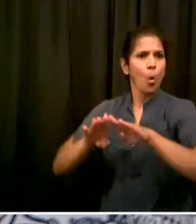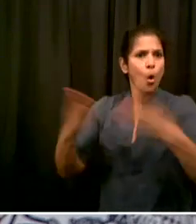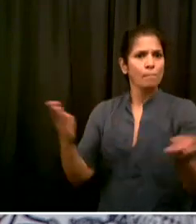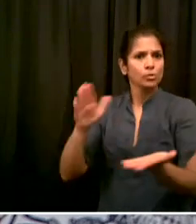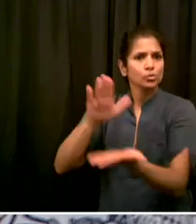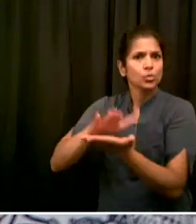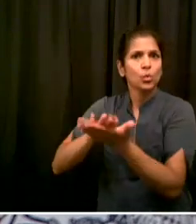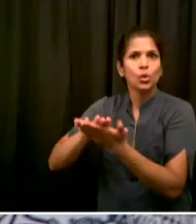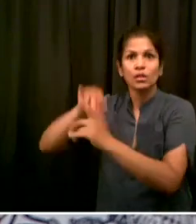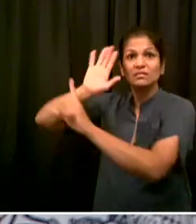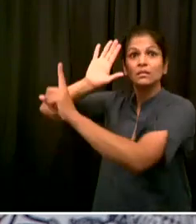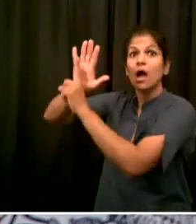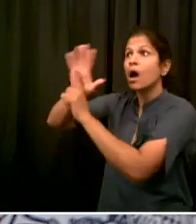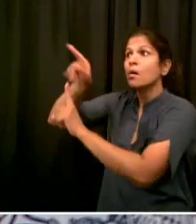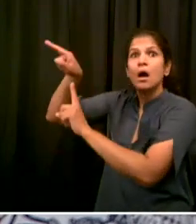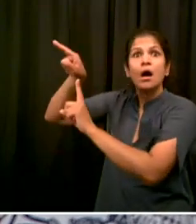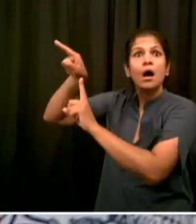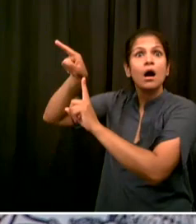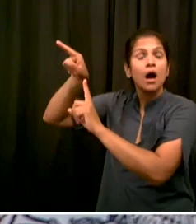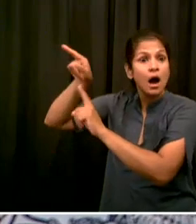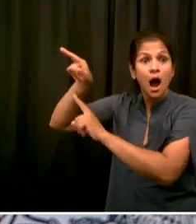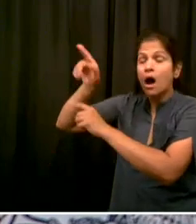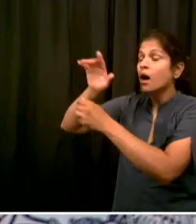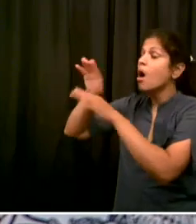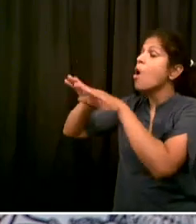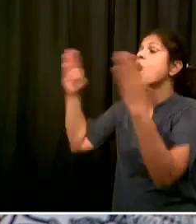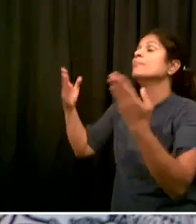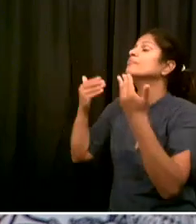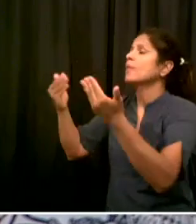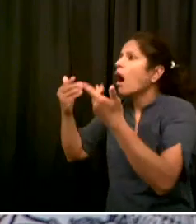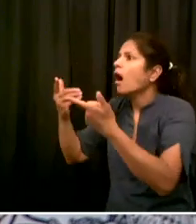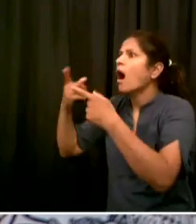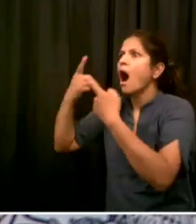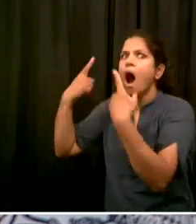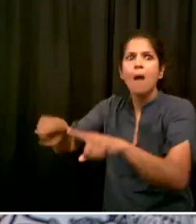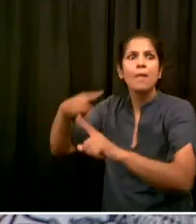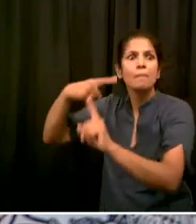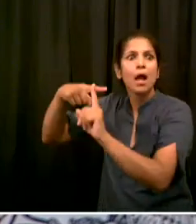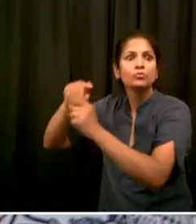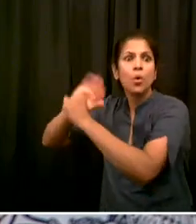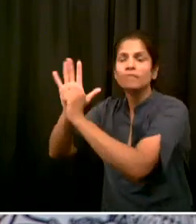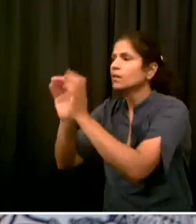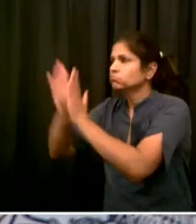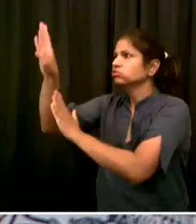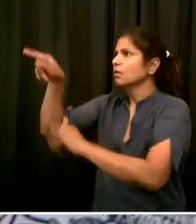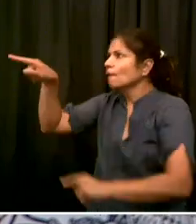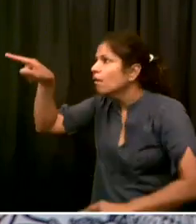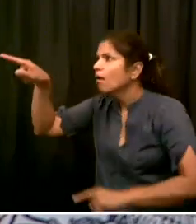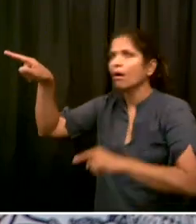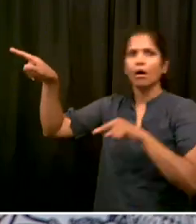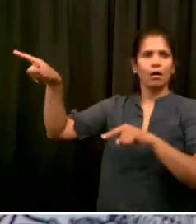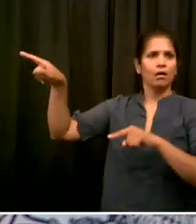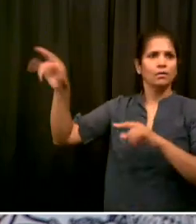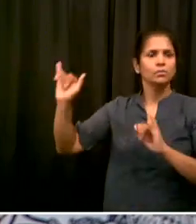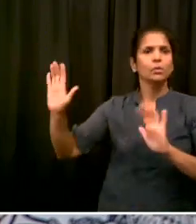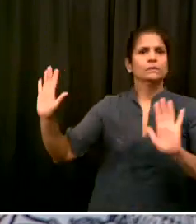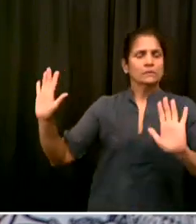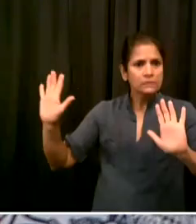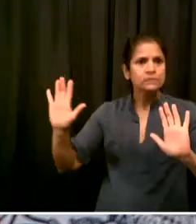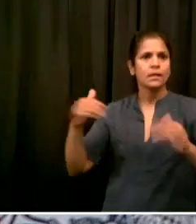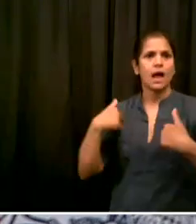we have to stick with what's working and what we're doing so well. The wearing mask, which has proven to be incredibly helpful and